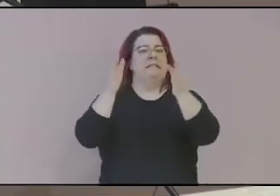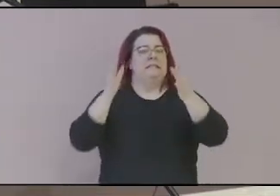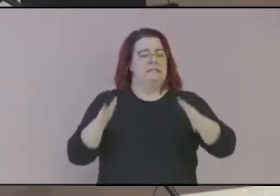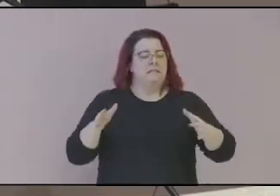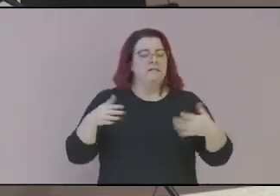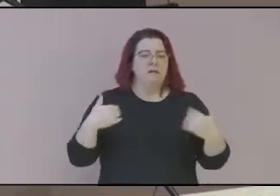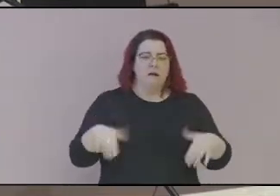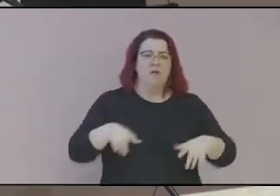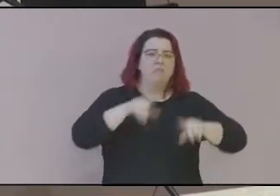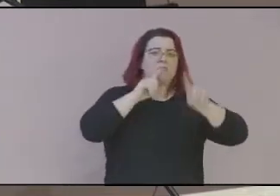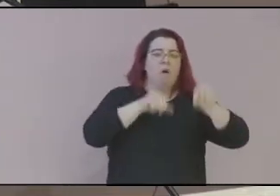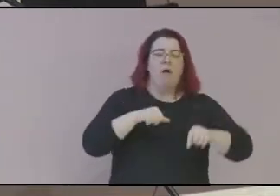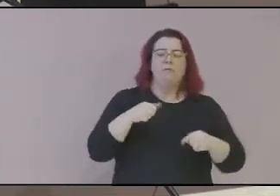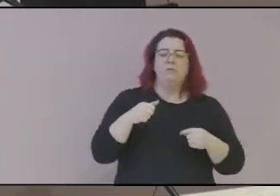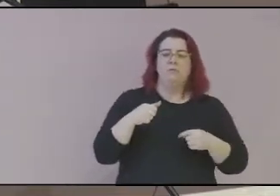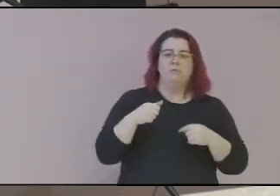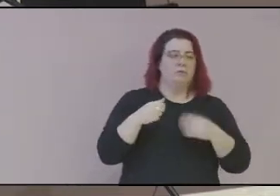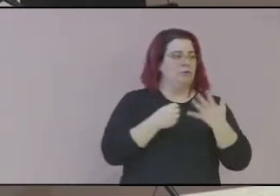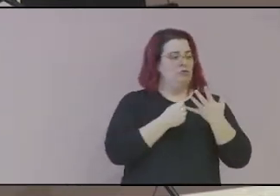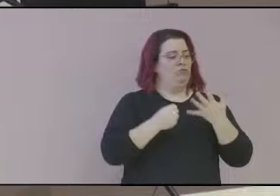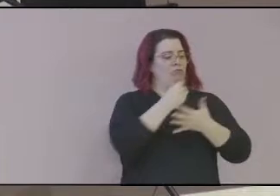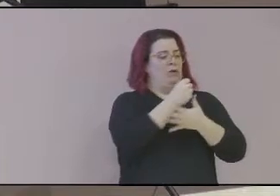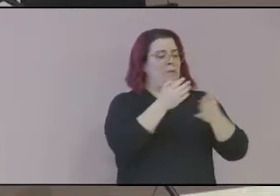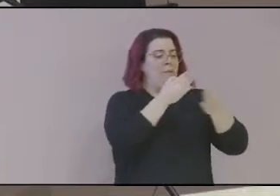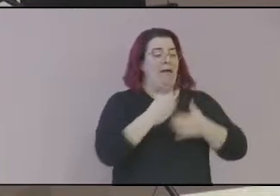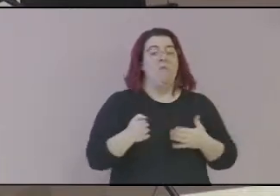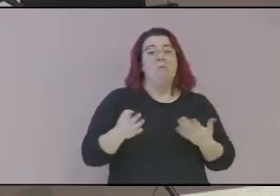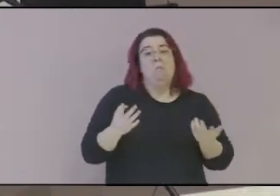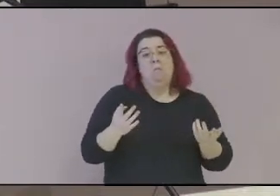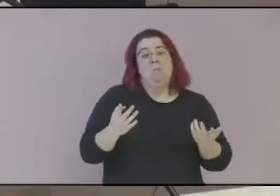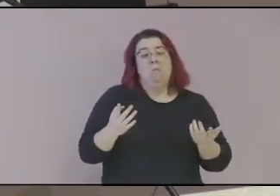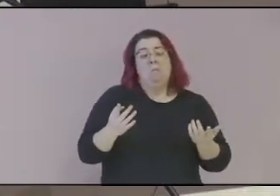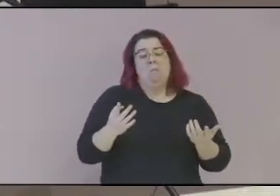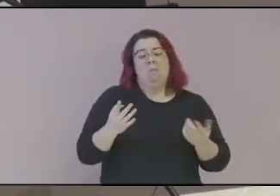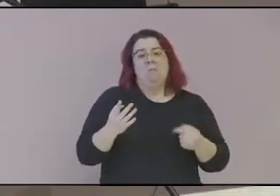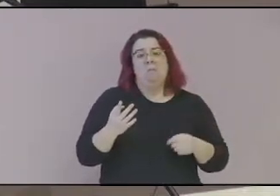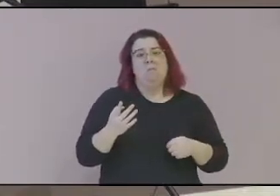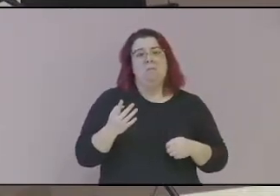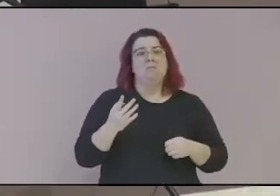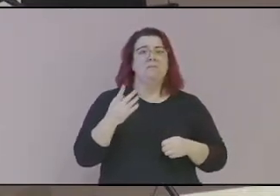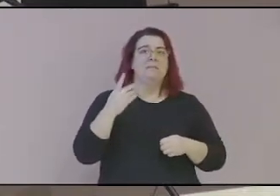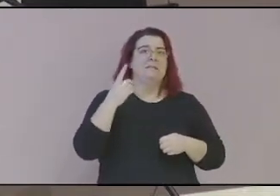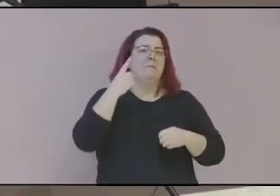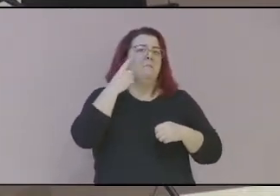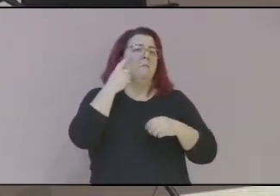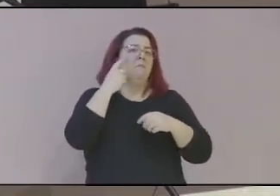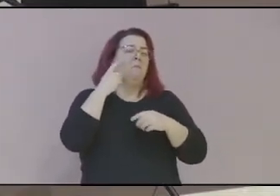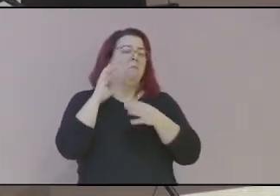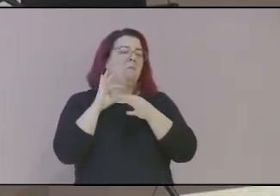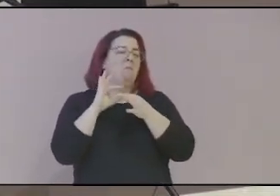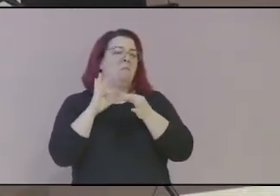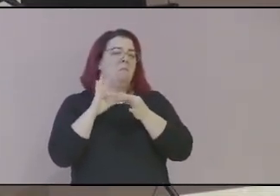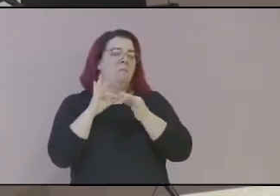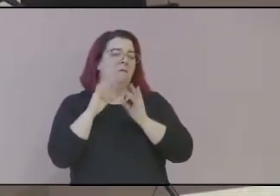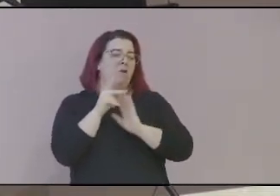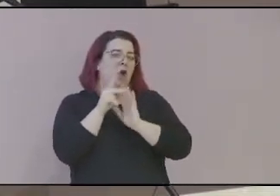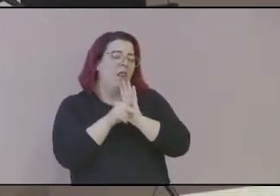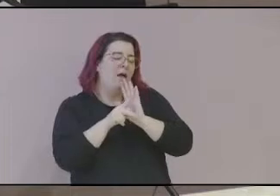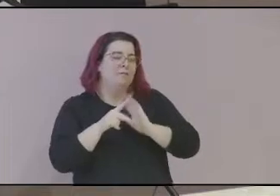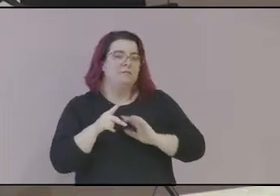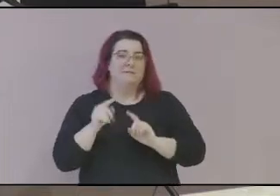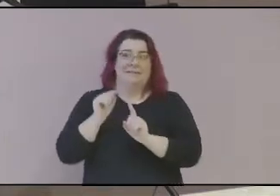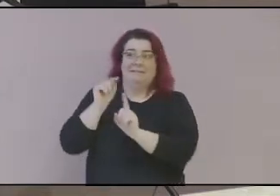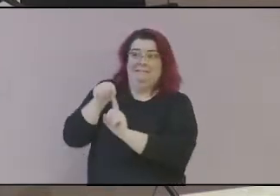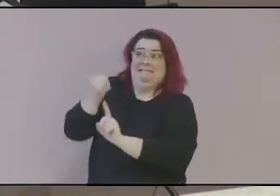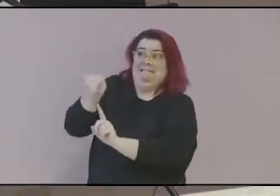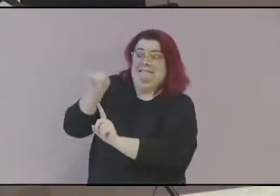plans, either speculated about or posted as guidelines on these websites, or the triage plans enacted in 2020